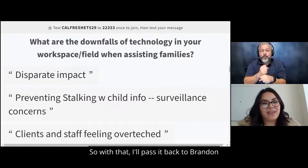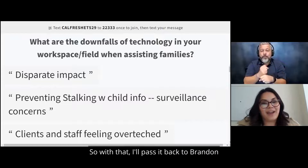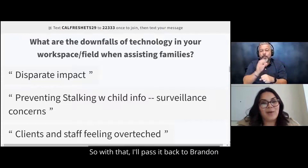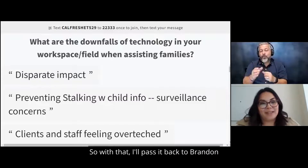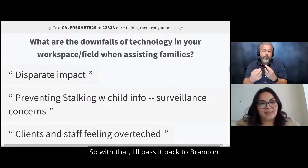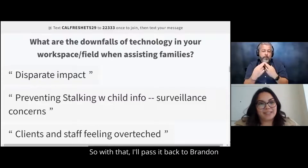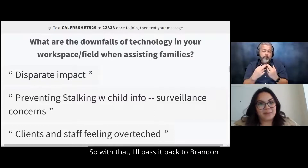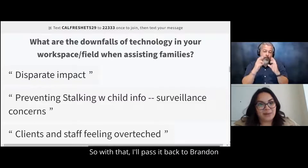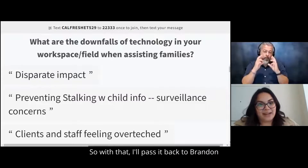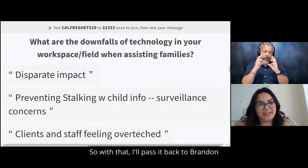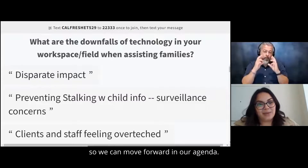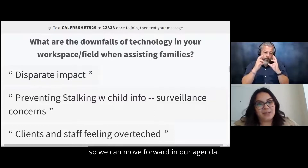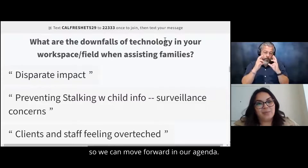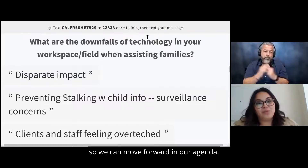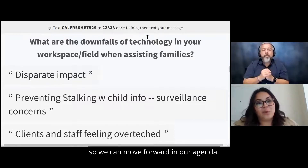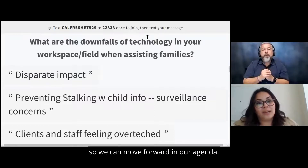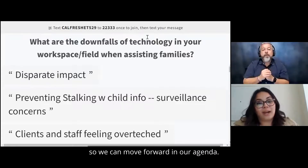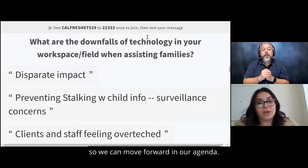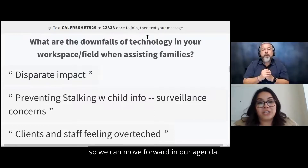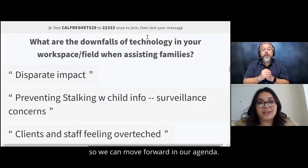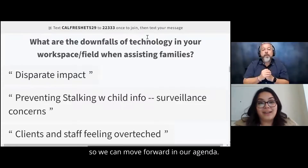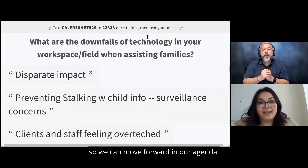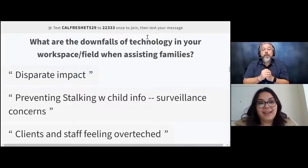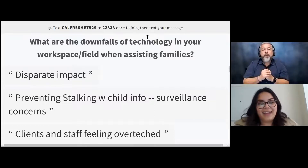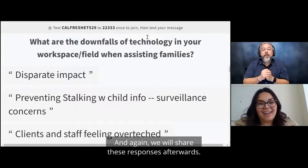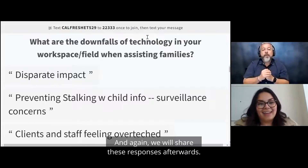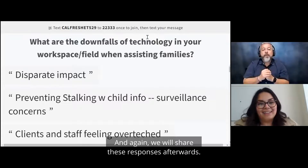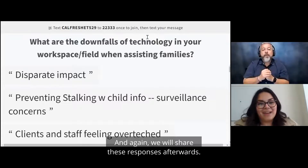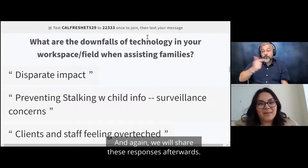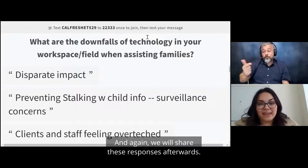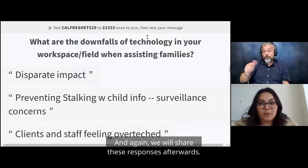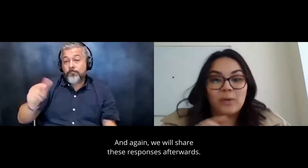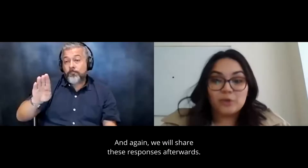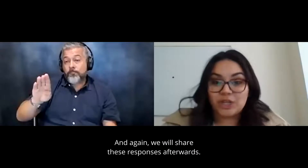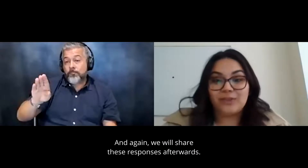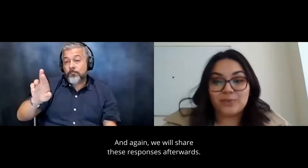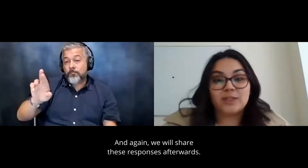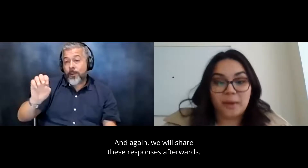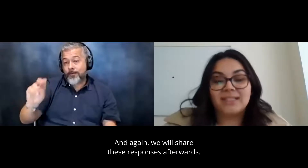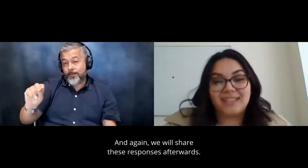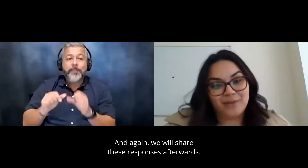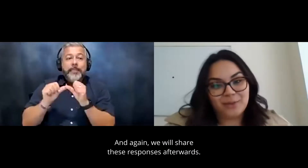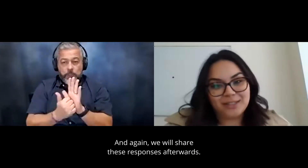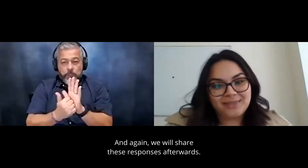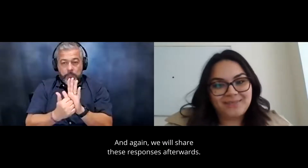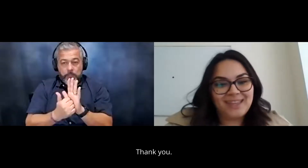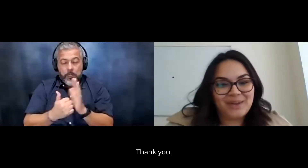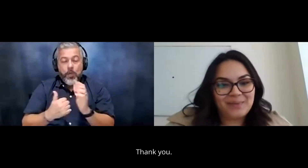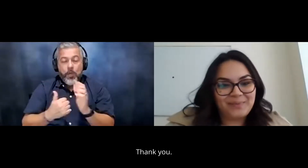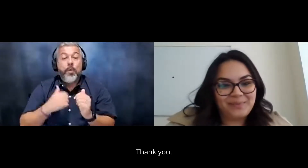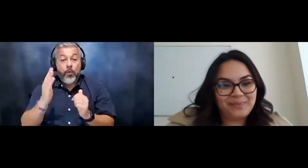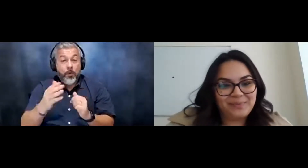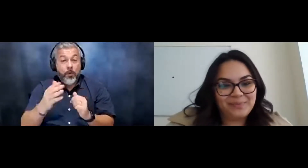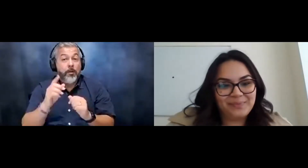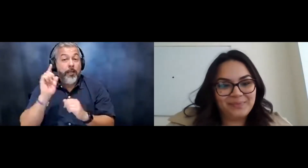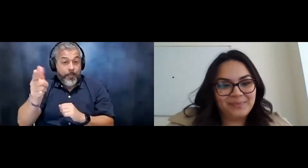So with that, I'll pass it back to Brandon so we can move forward in our agenda. And again, we will share these responses afterwards. Thank you.